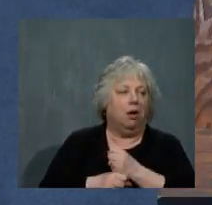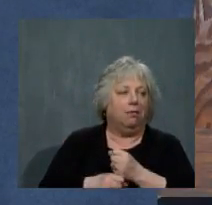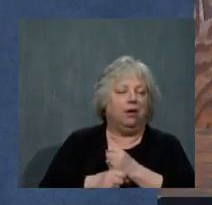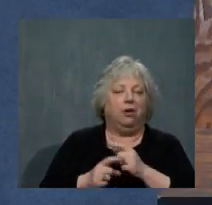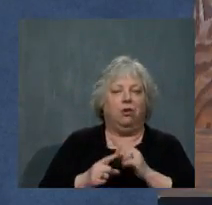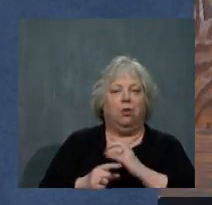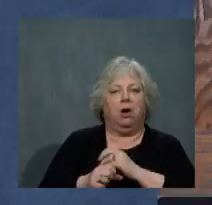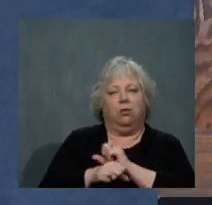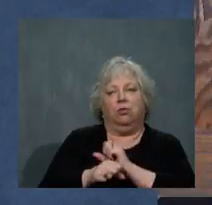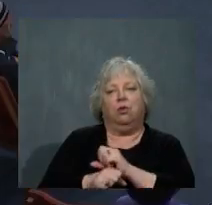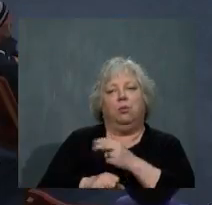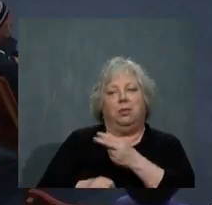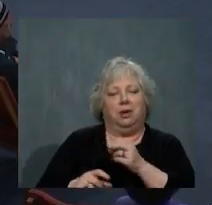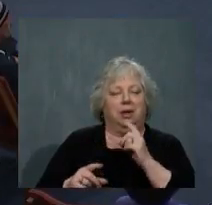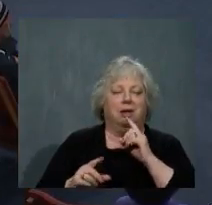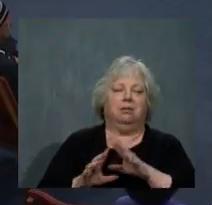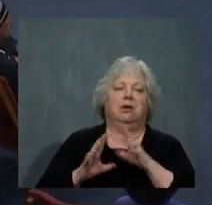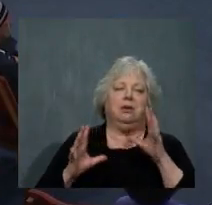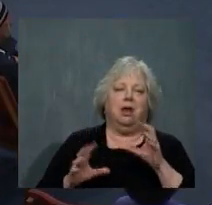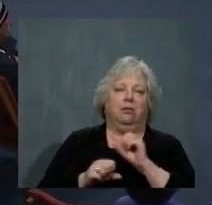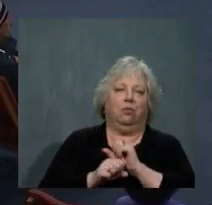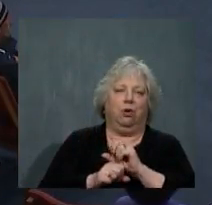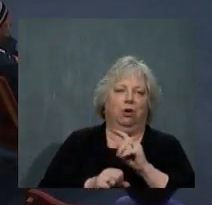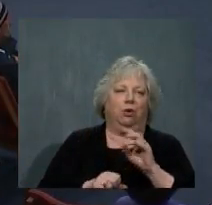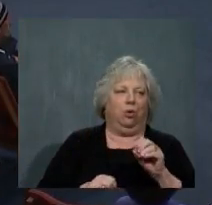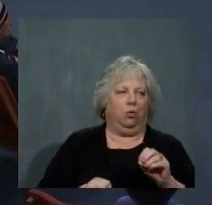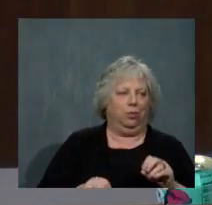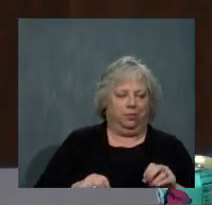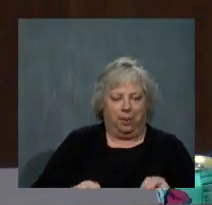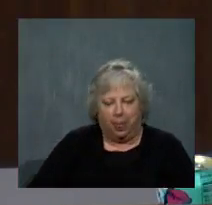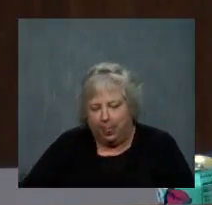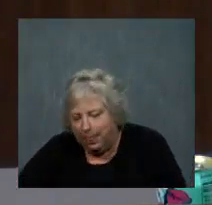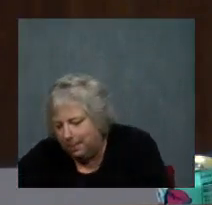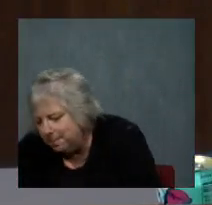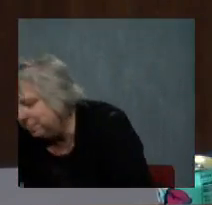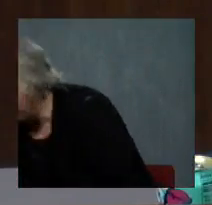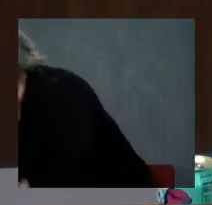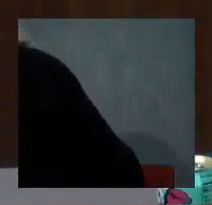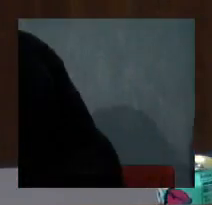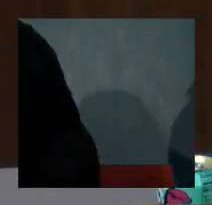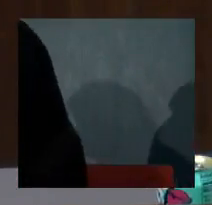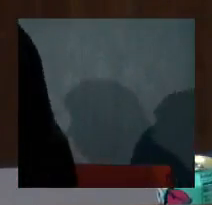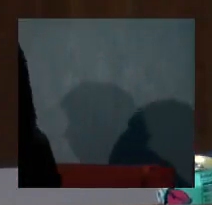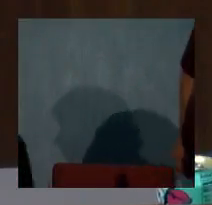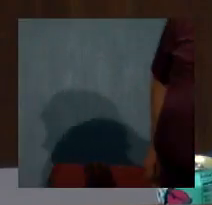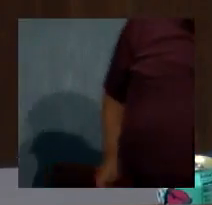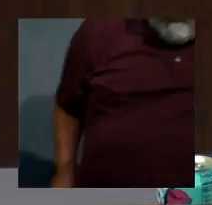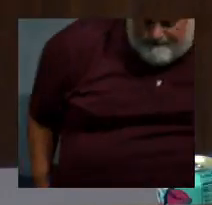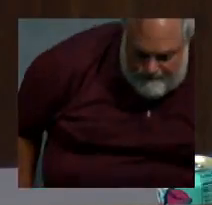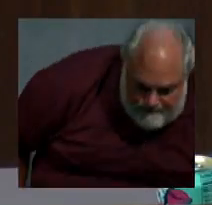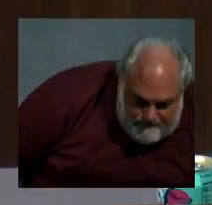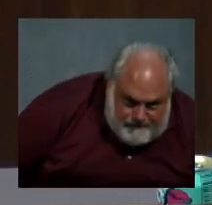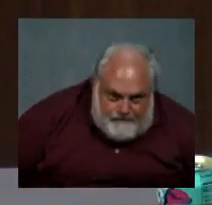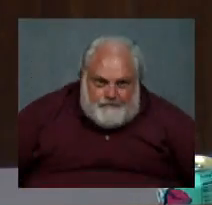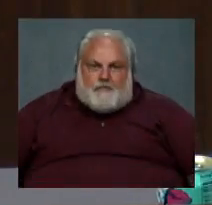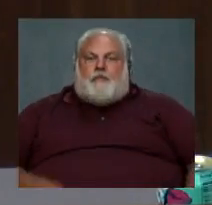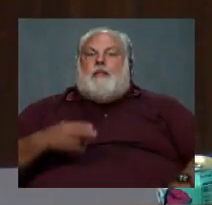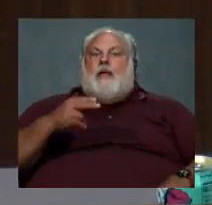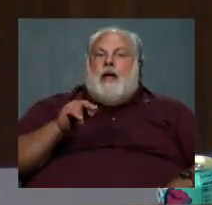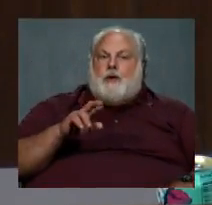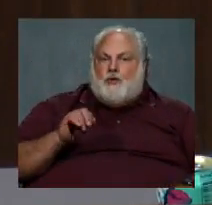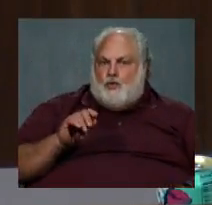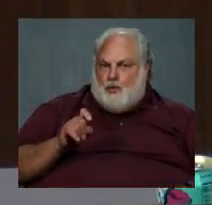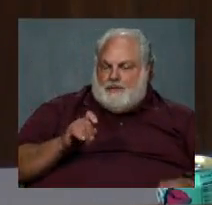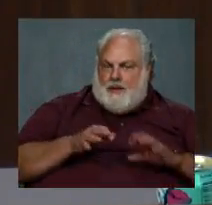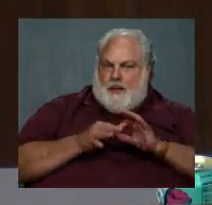did yeoman's work as well. So, Director Hendricks. Thank you. Thank you. I appreciate your